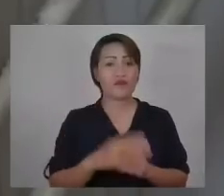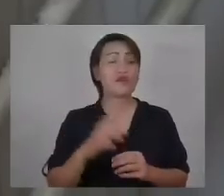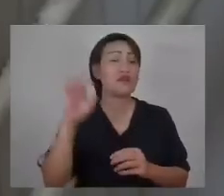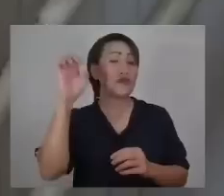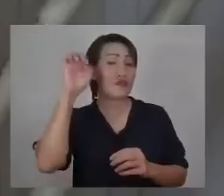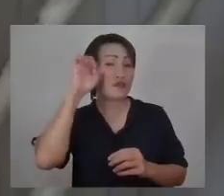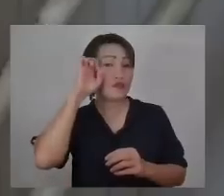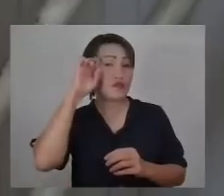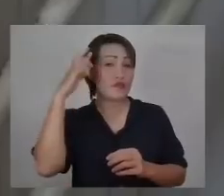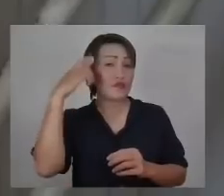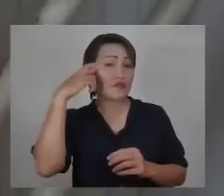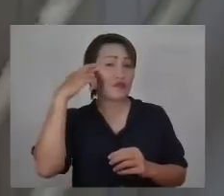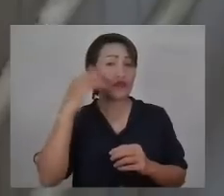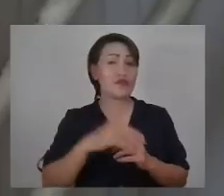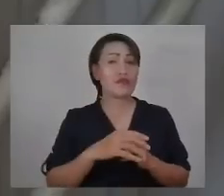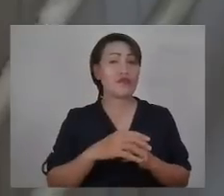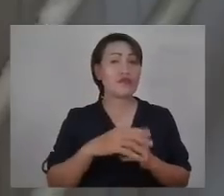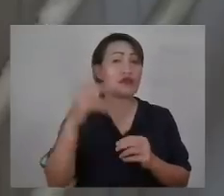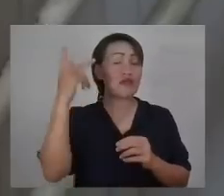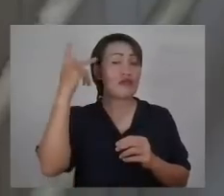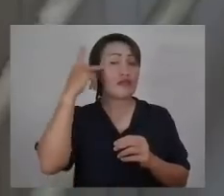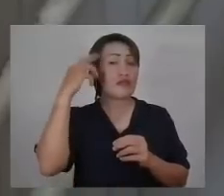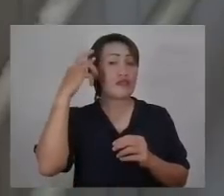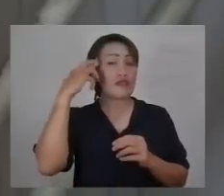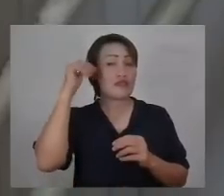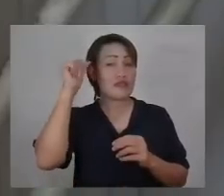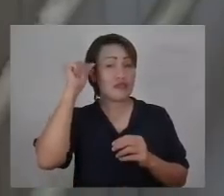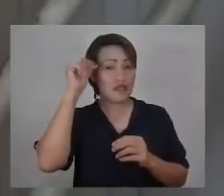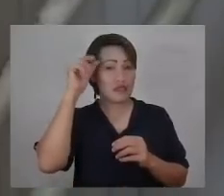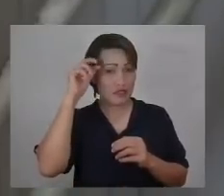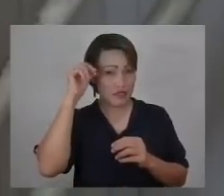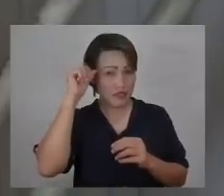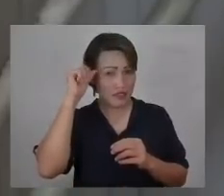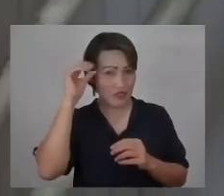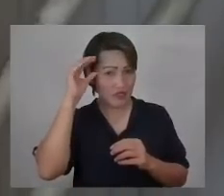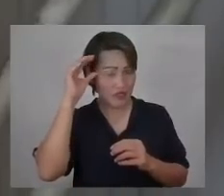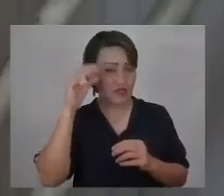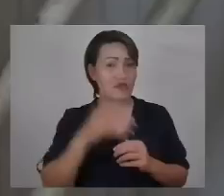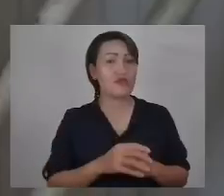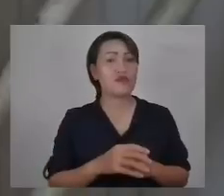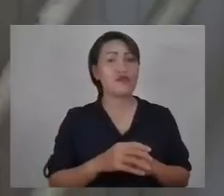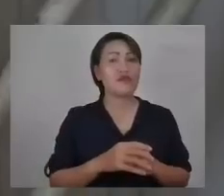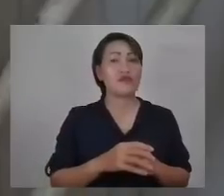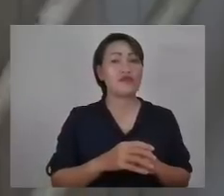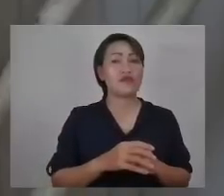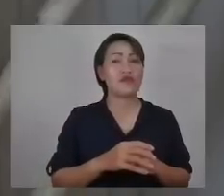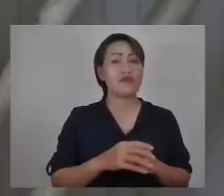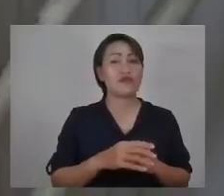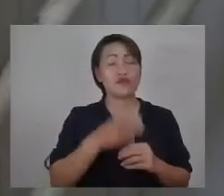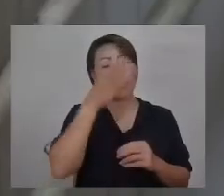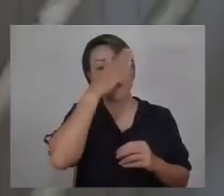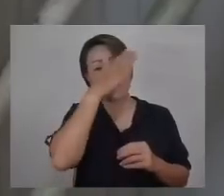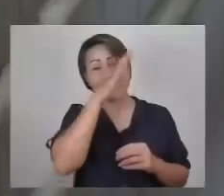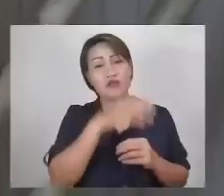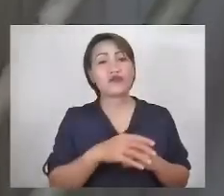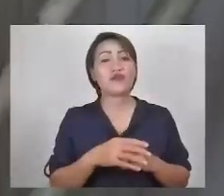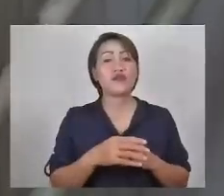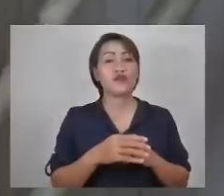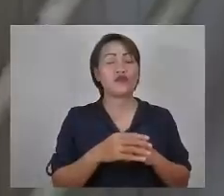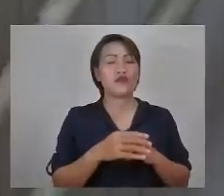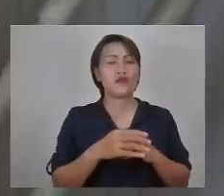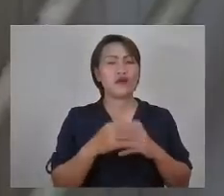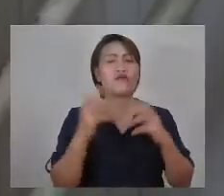Manzanero, and Keith Russell Cadores of Camarines Sur National High School won second place in the